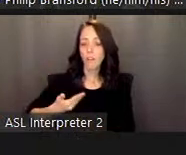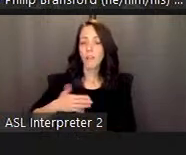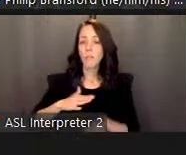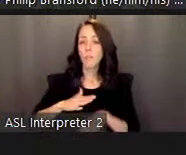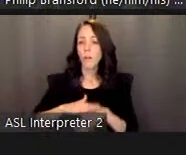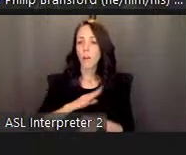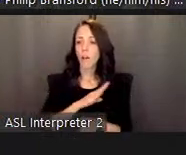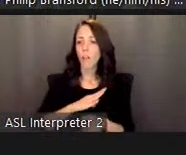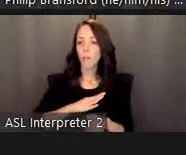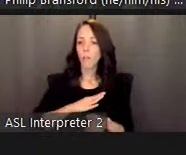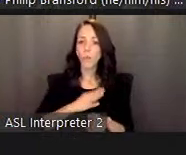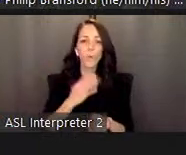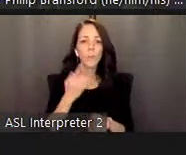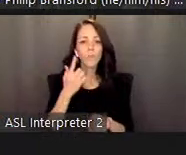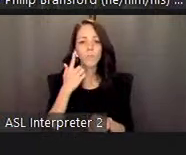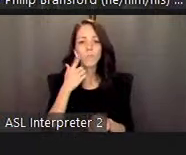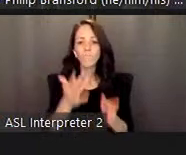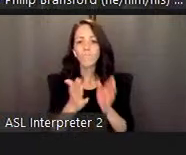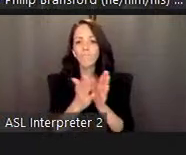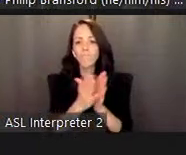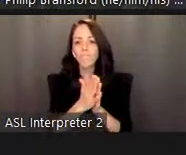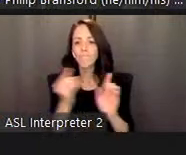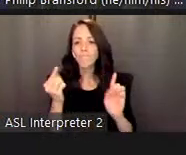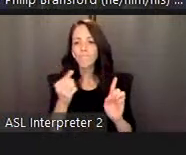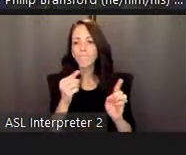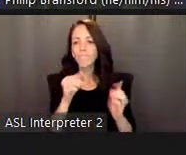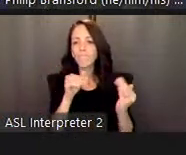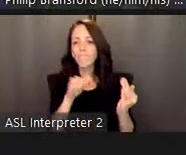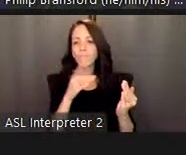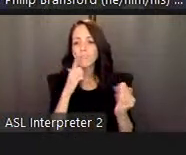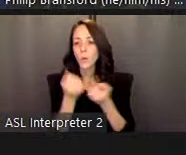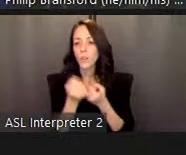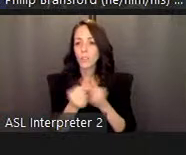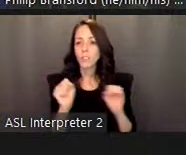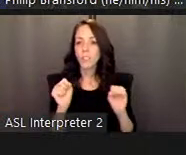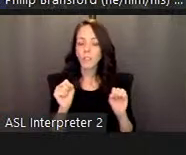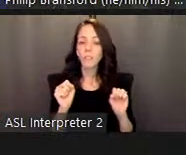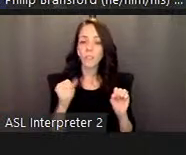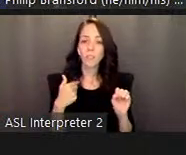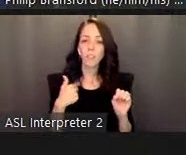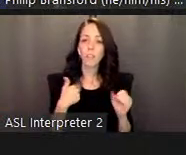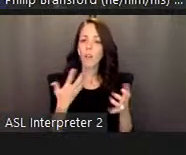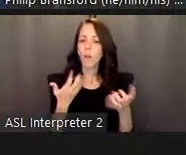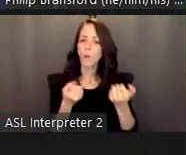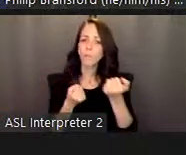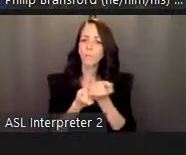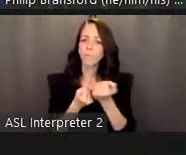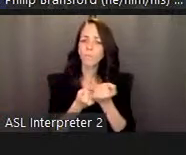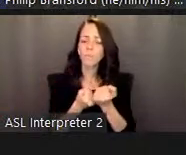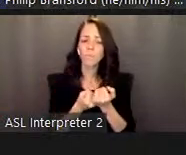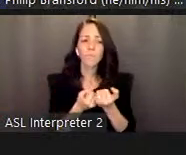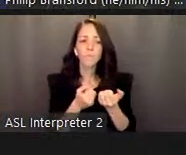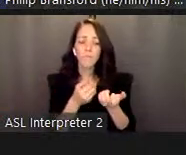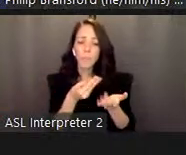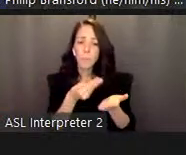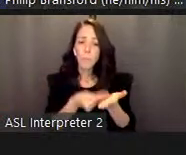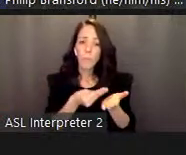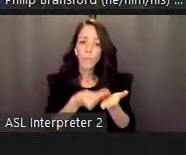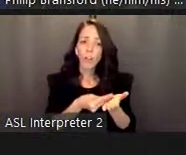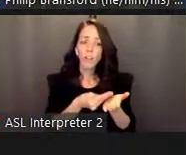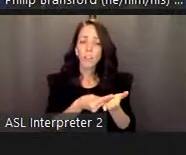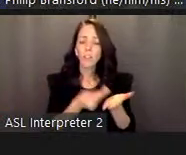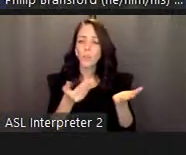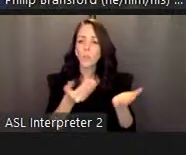to Call to Safety. So I really wanted to uplift what funding would be directed specifically